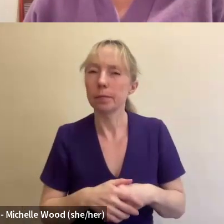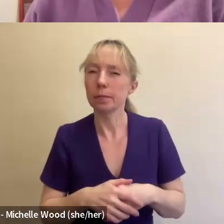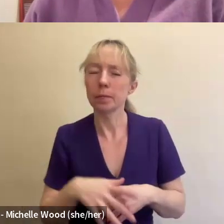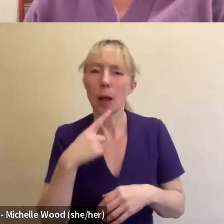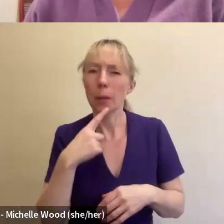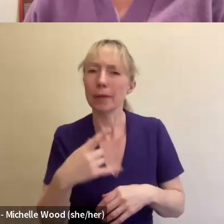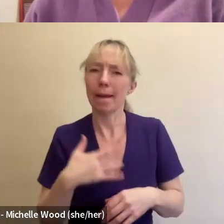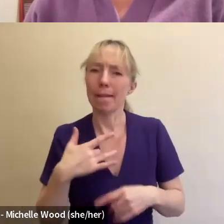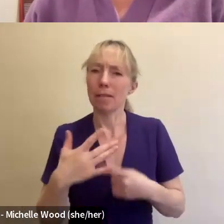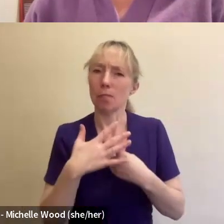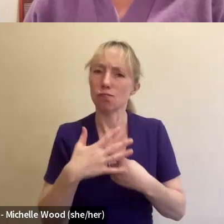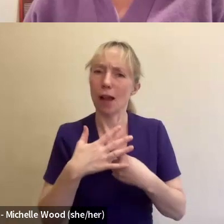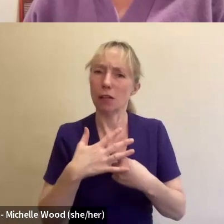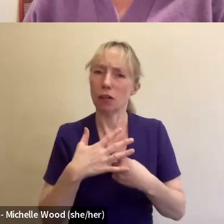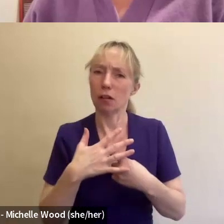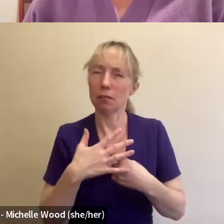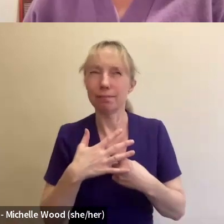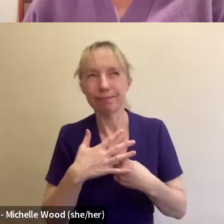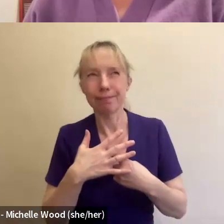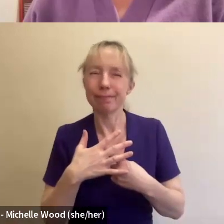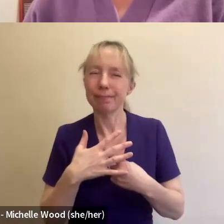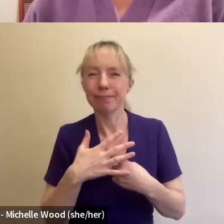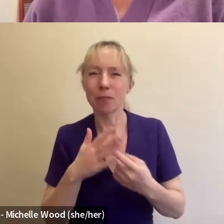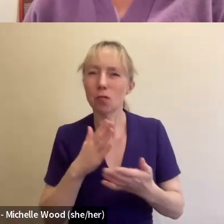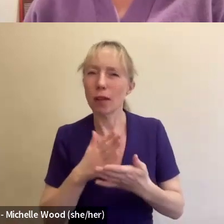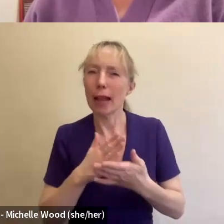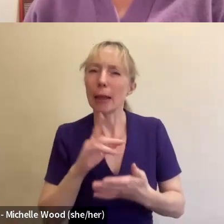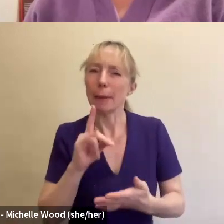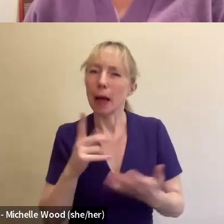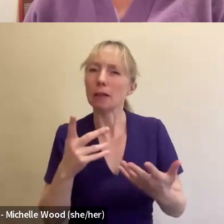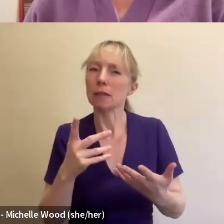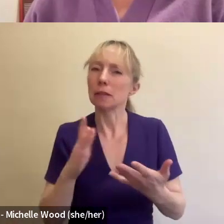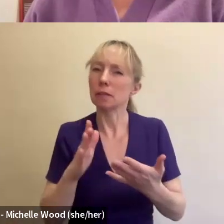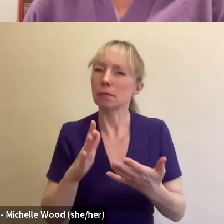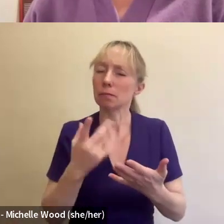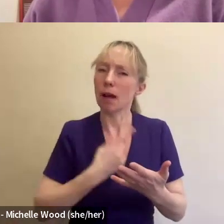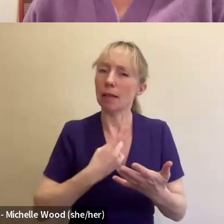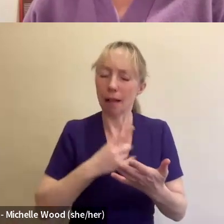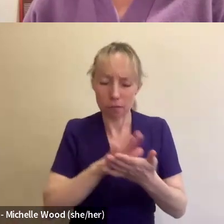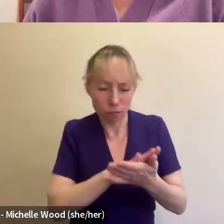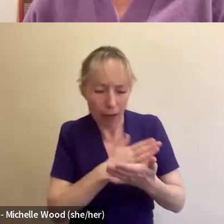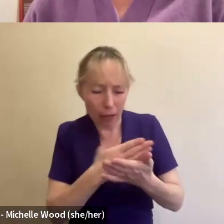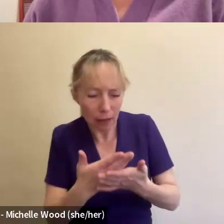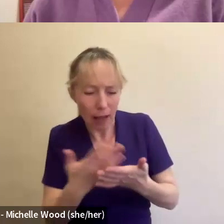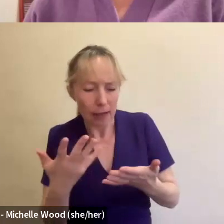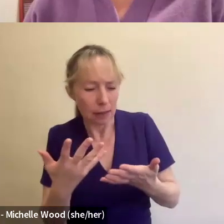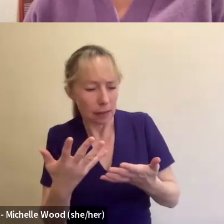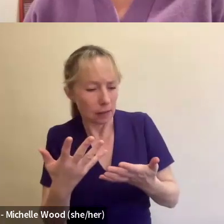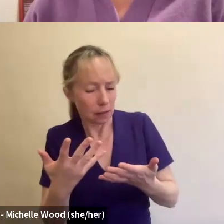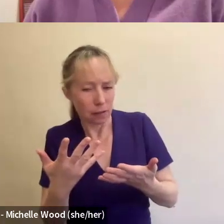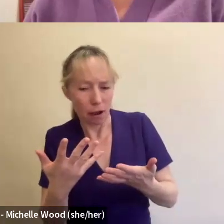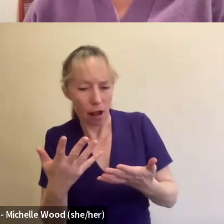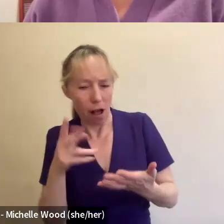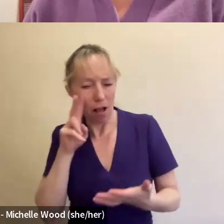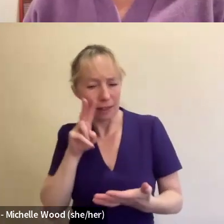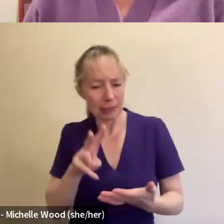translate such poetry, but as a translator, if I do come across poetry in which the